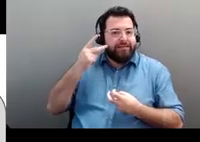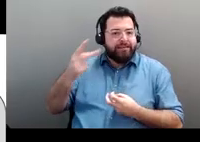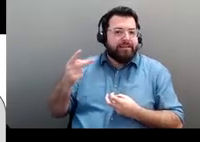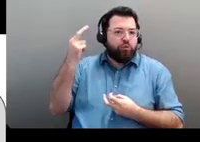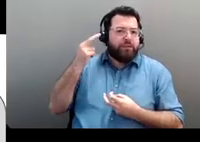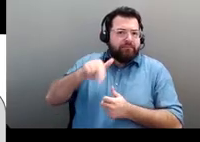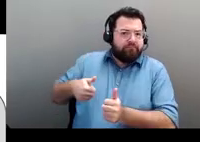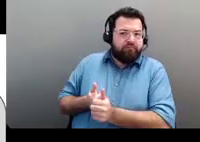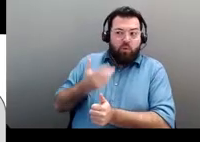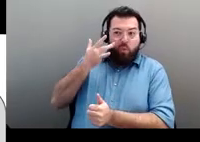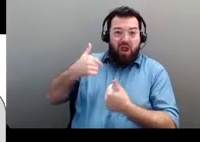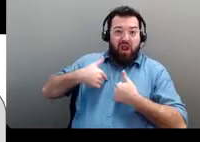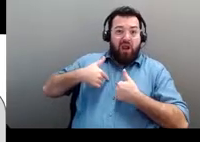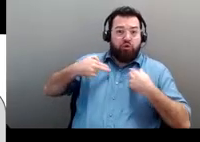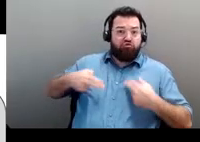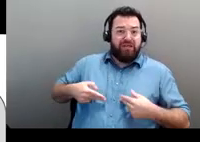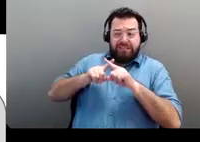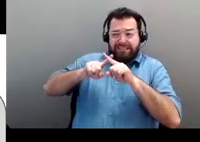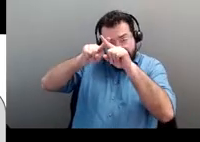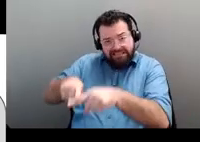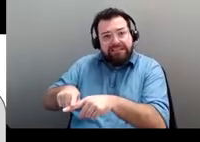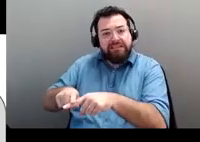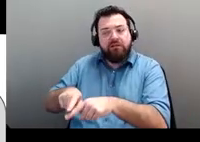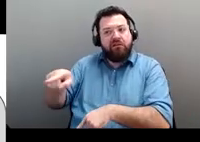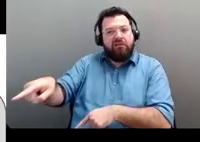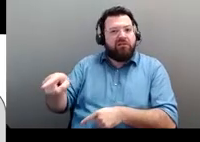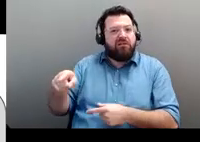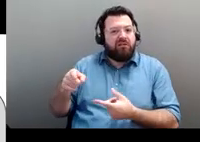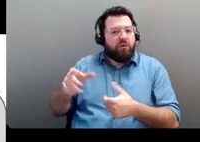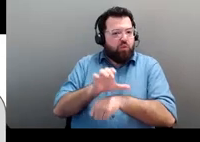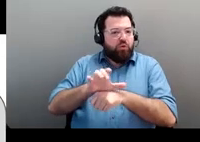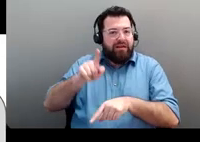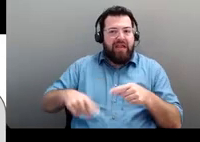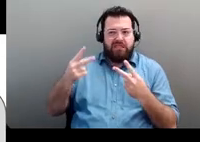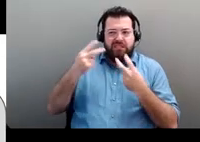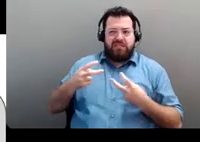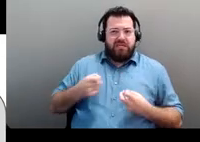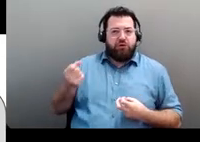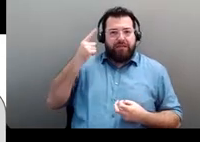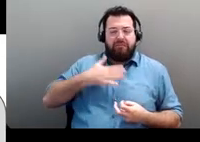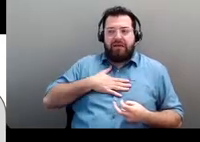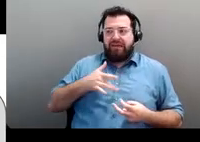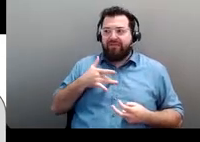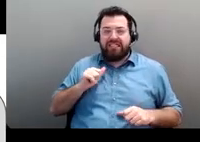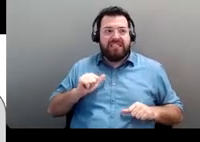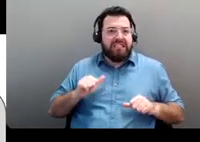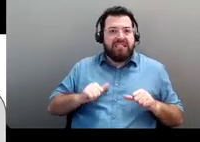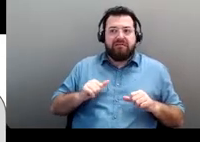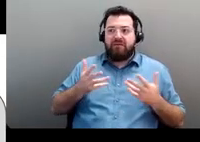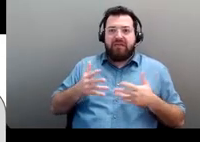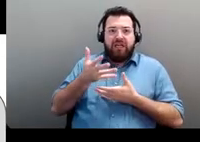reliance, and so it won't understand what the insecurities might be or the lack of confidence, whatever it